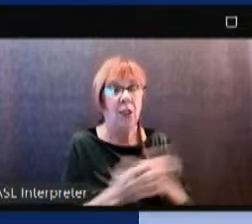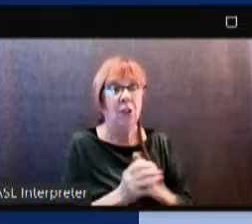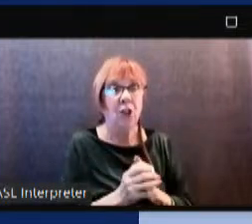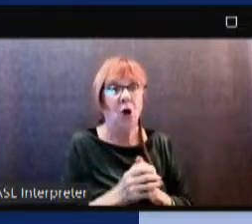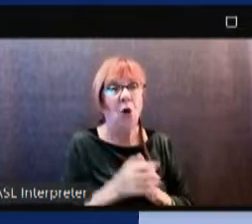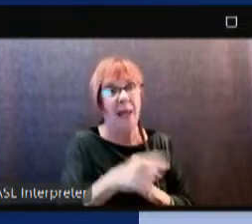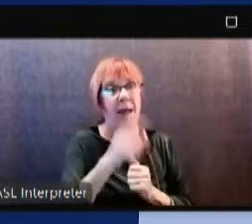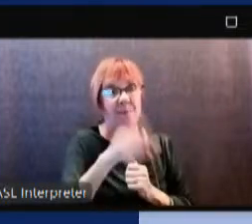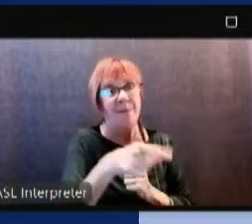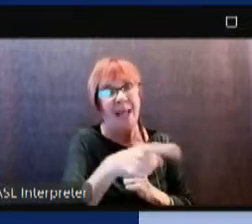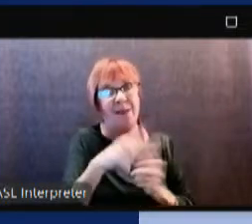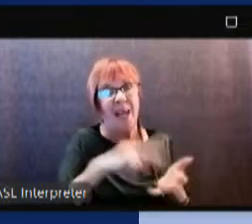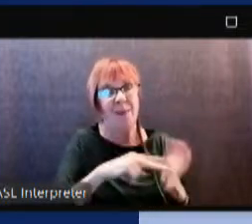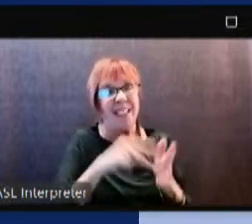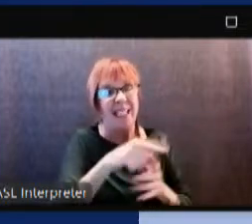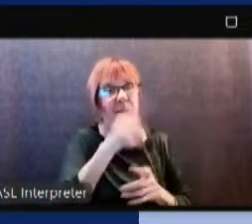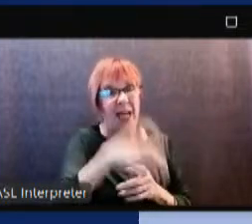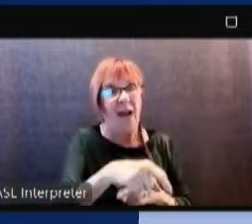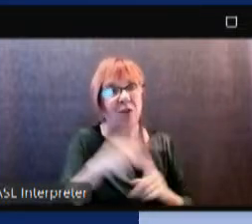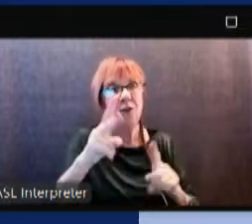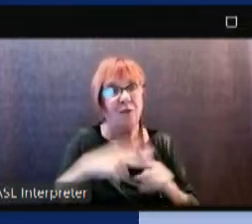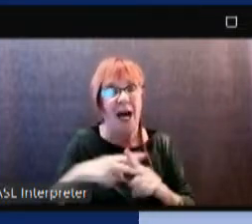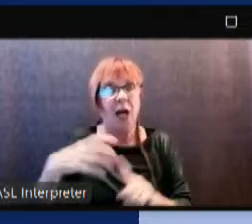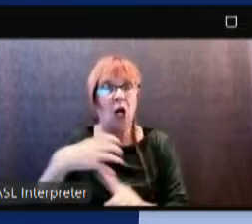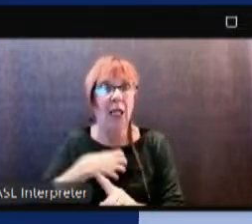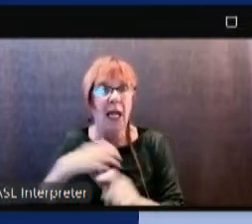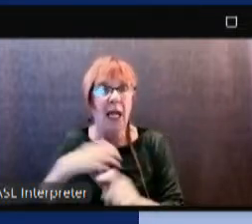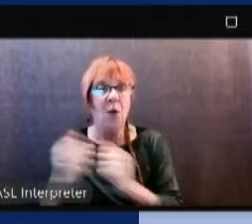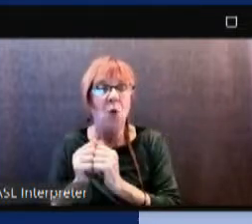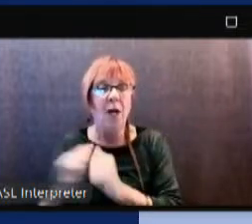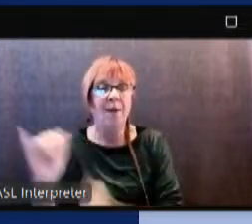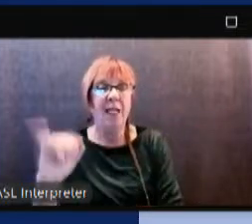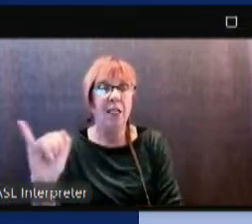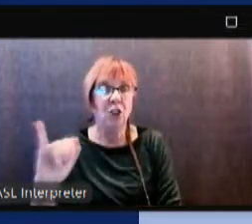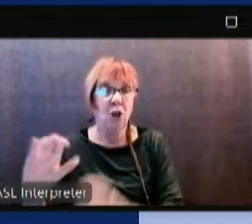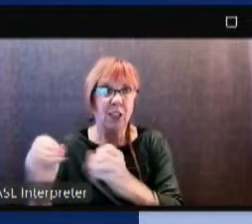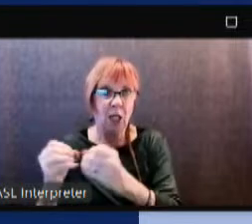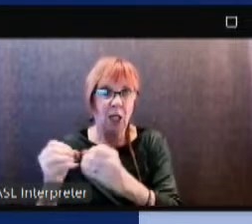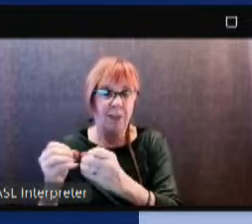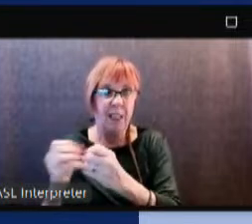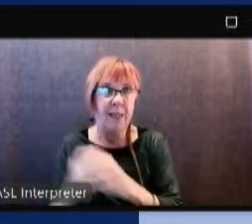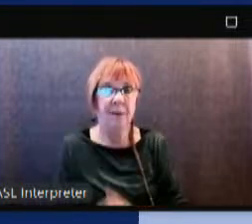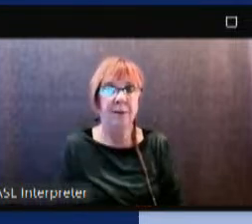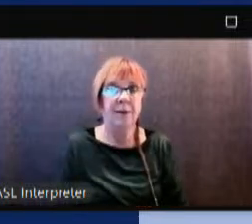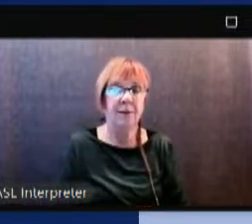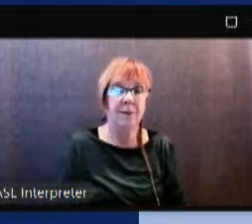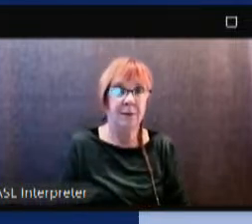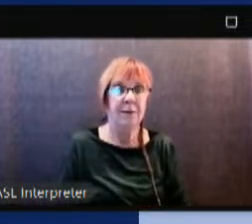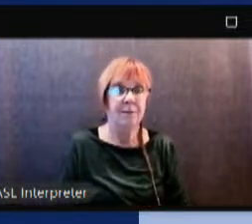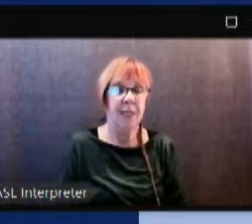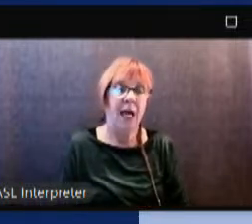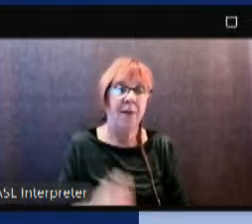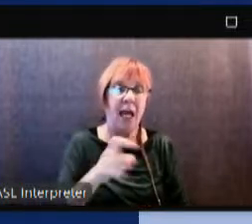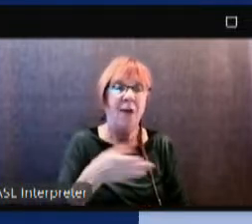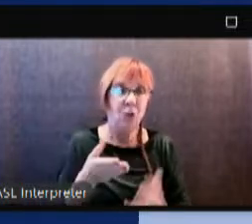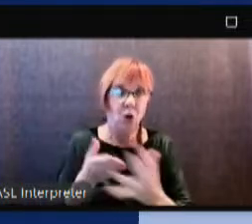their exactly right, with their insurance company for the debris removal if their home was still standing. So they would have to go through their insurance